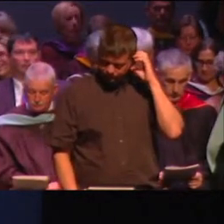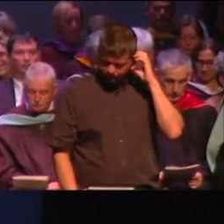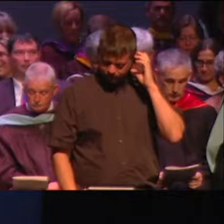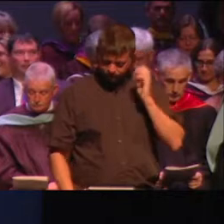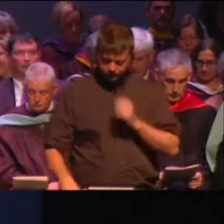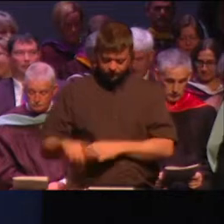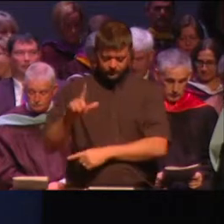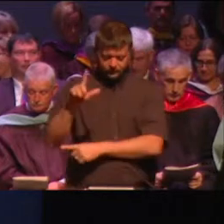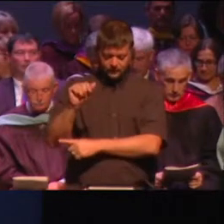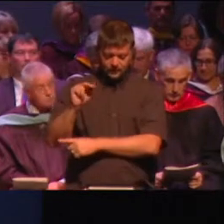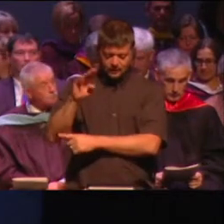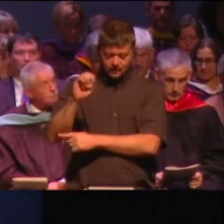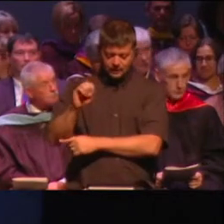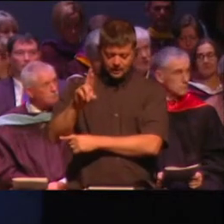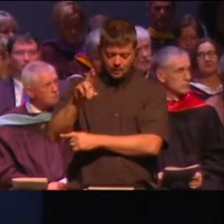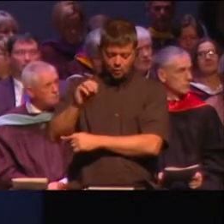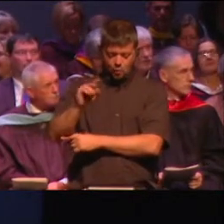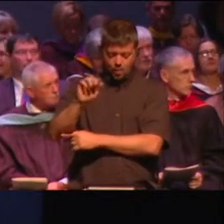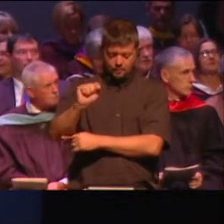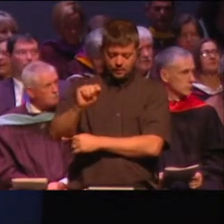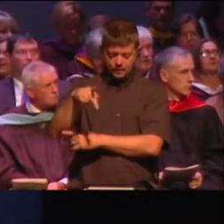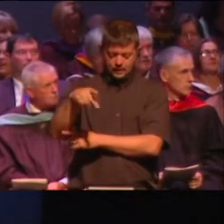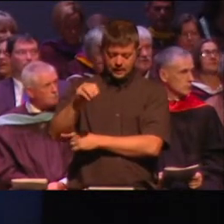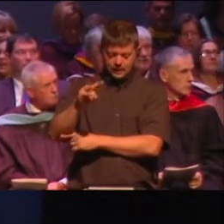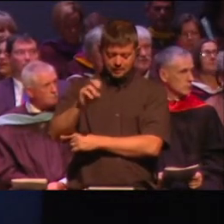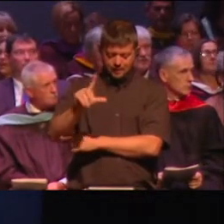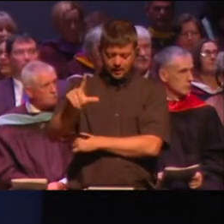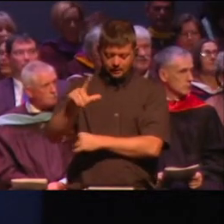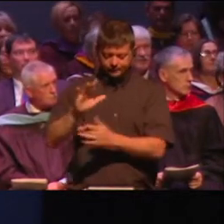Lance Robert Powell.